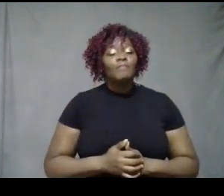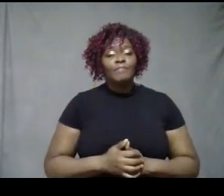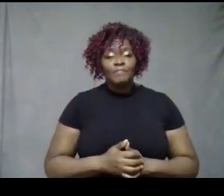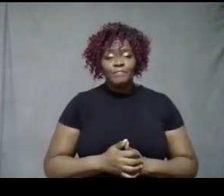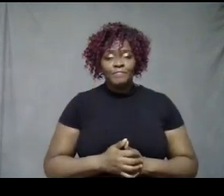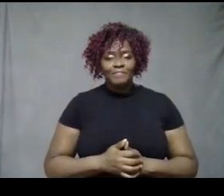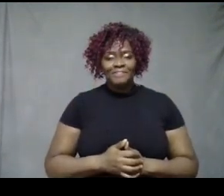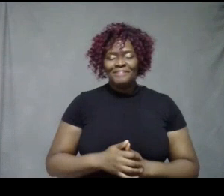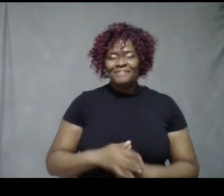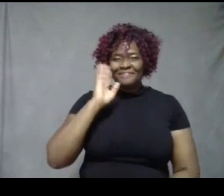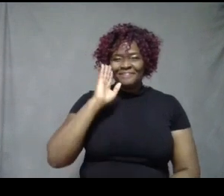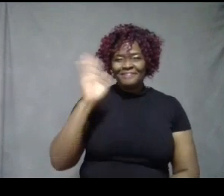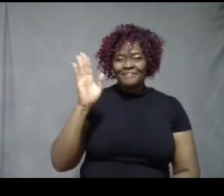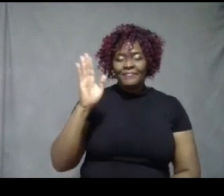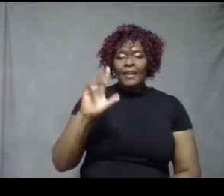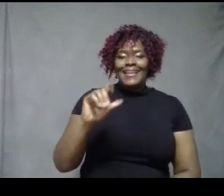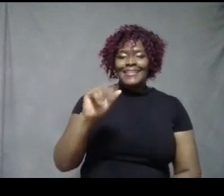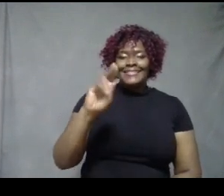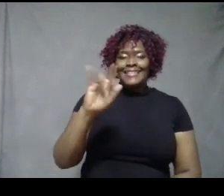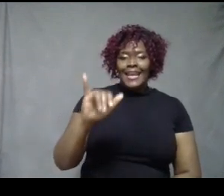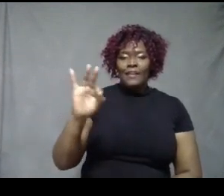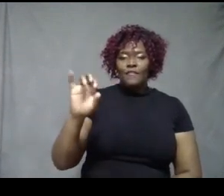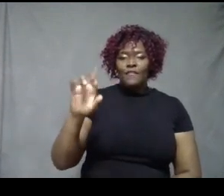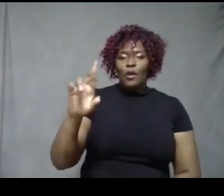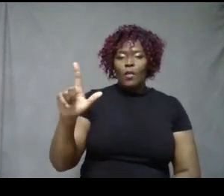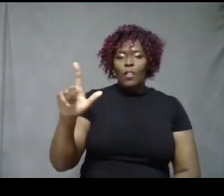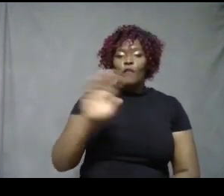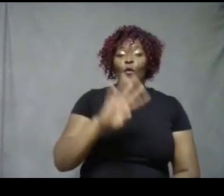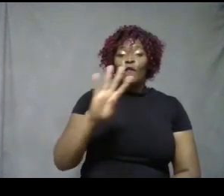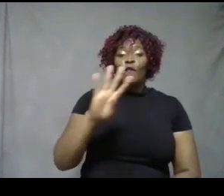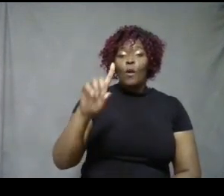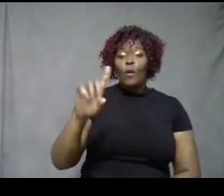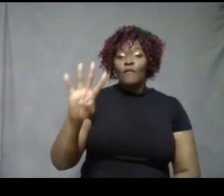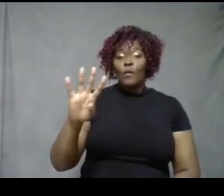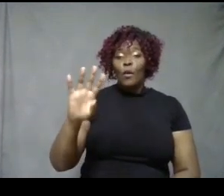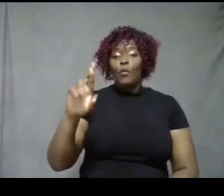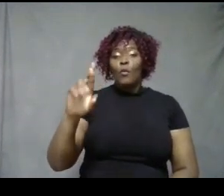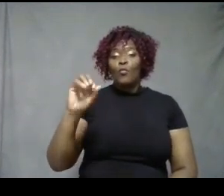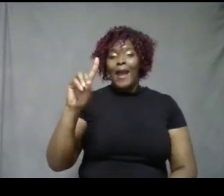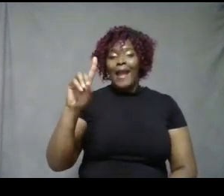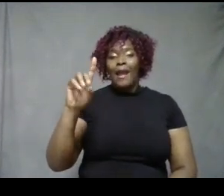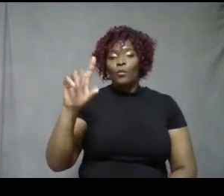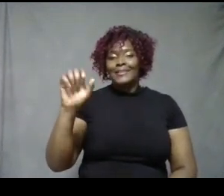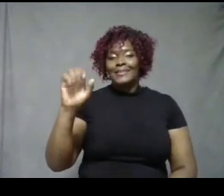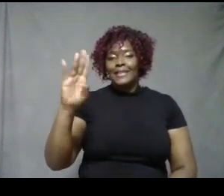All right, Danny Farrell, 4414 Round Table Court, Boynton Beach,